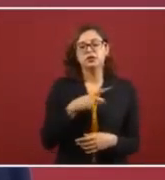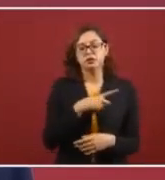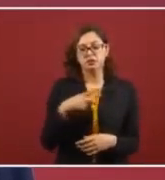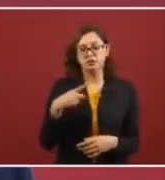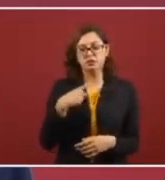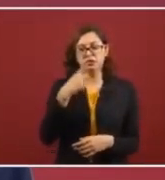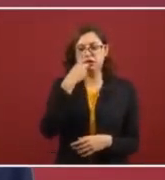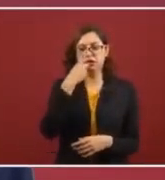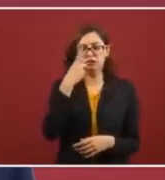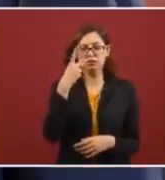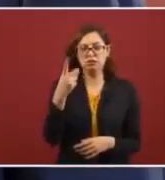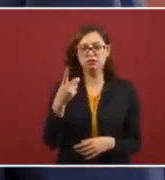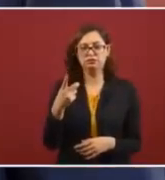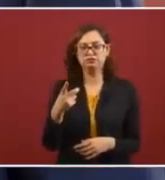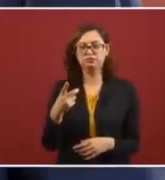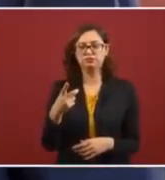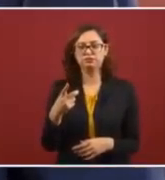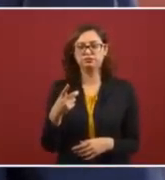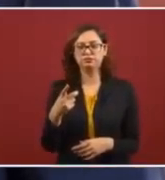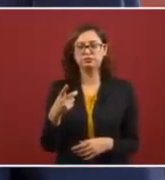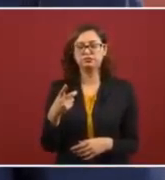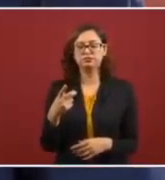and to let you know that